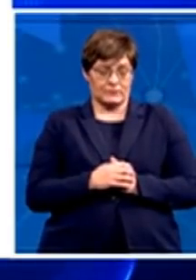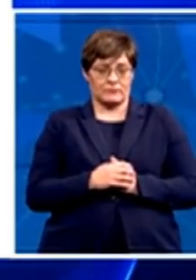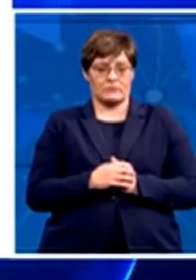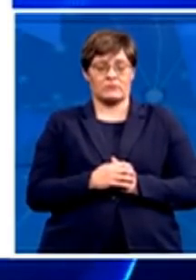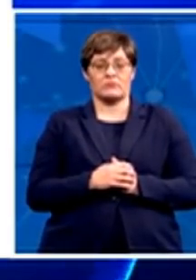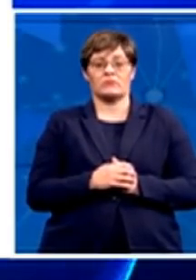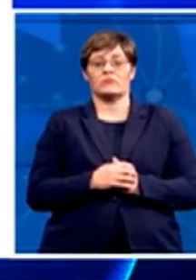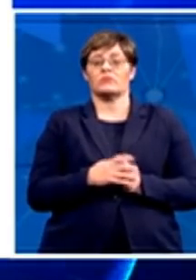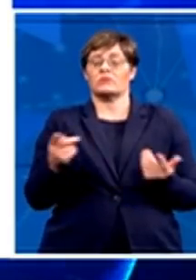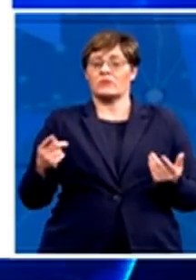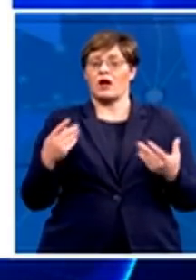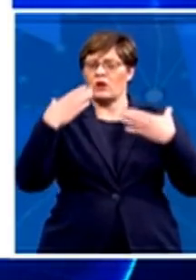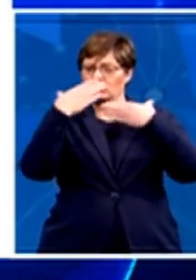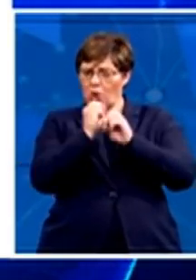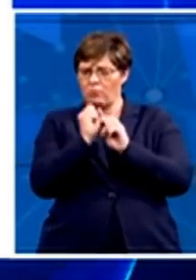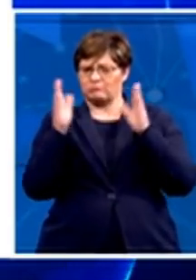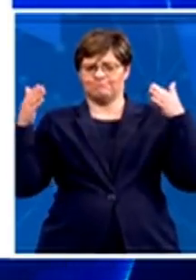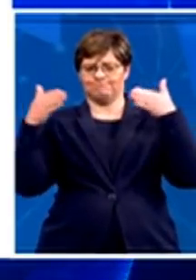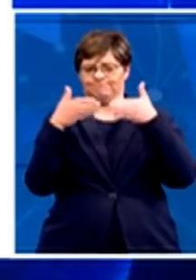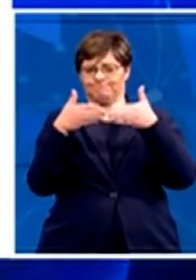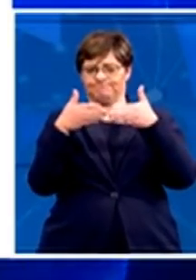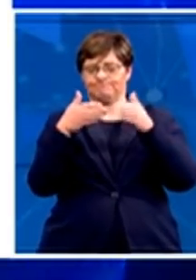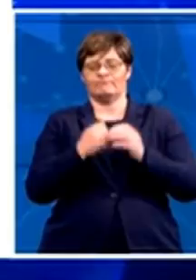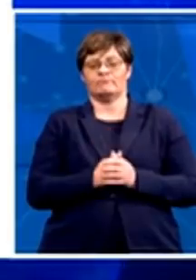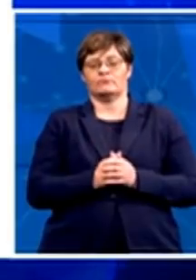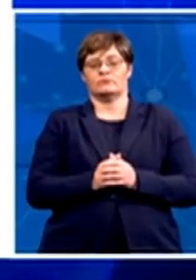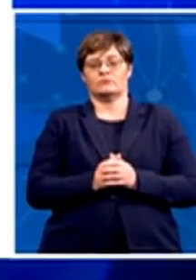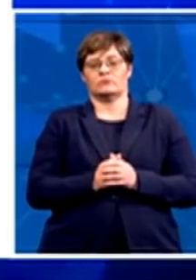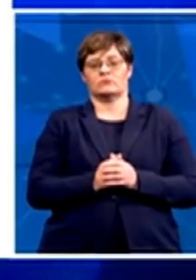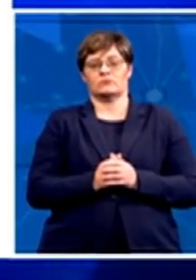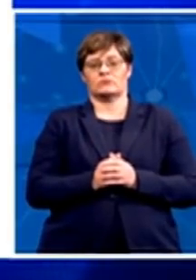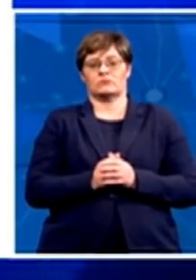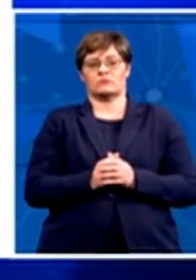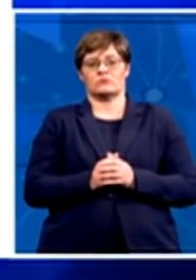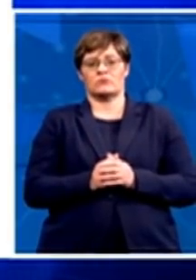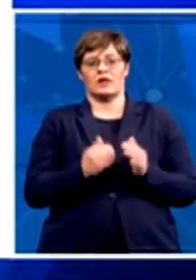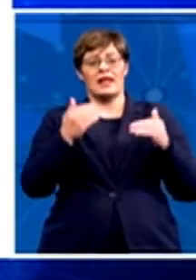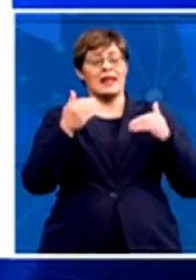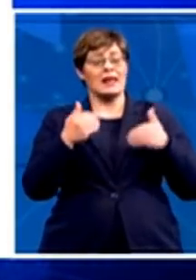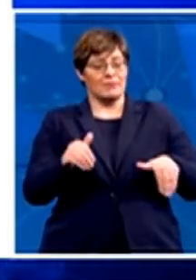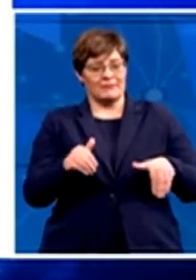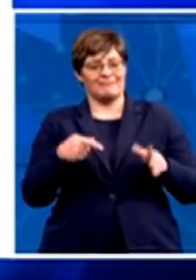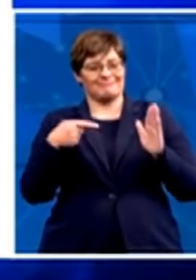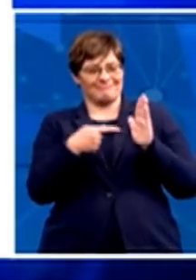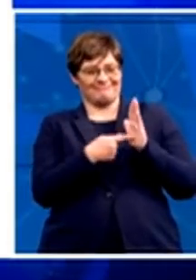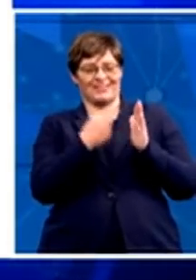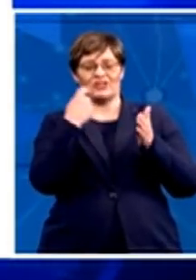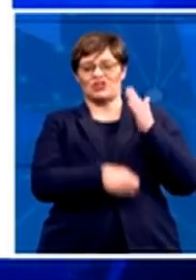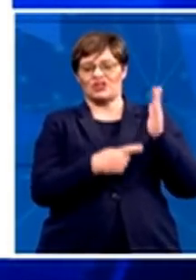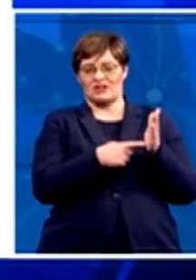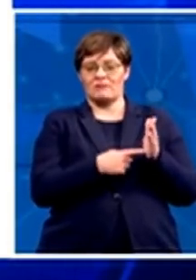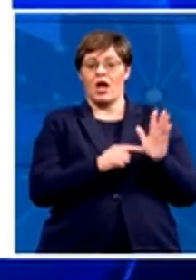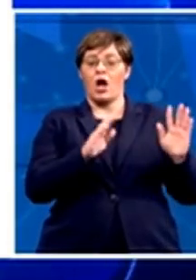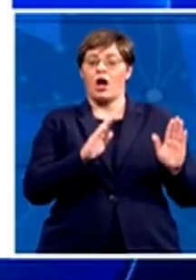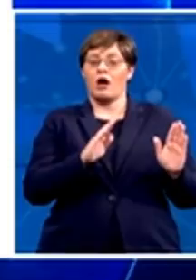It is limited to the motion itself and does not include conduct that does not relate to those charges.